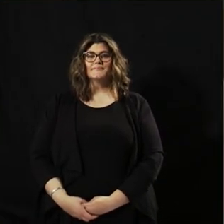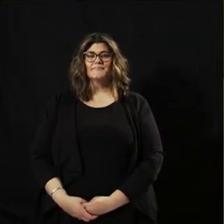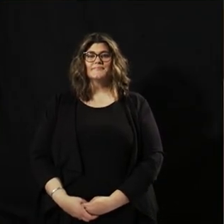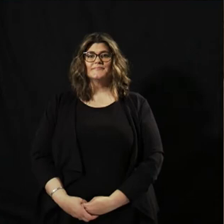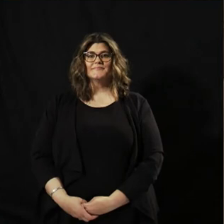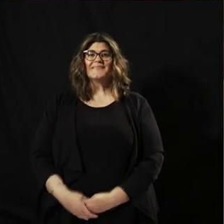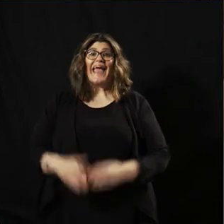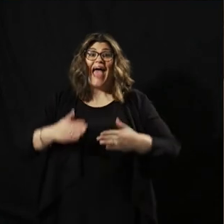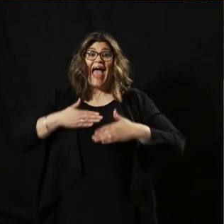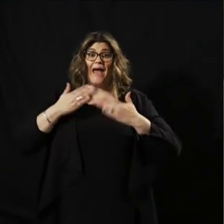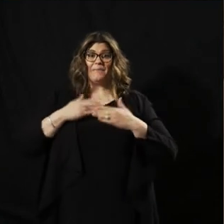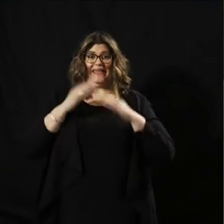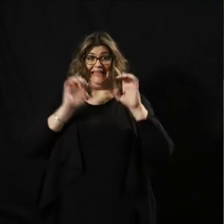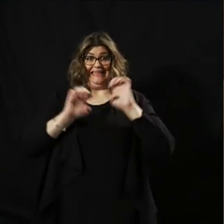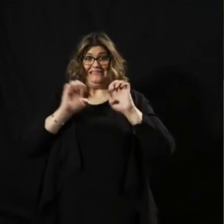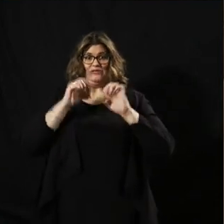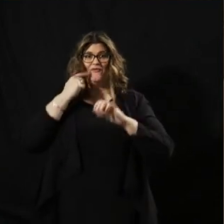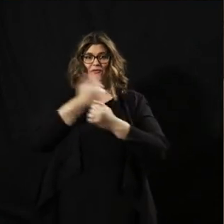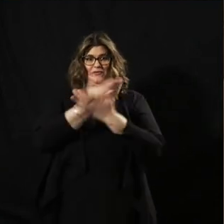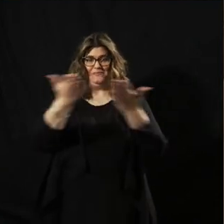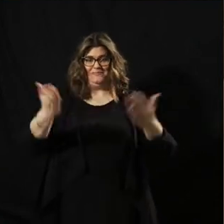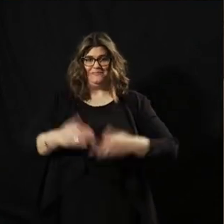Very happy Easter to all.